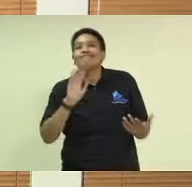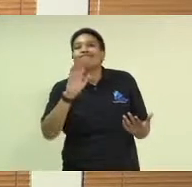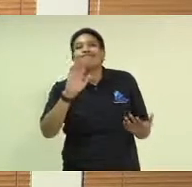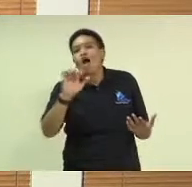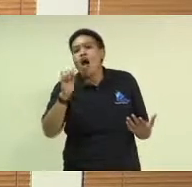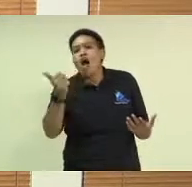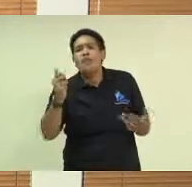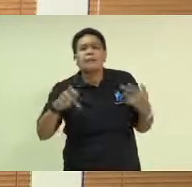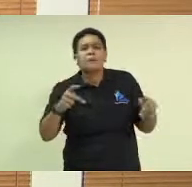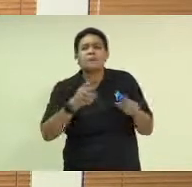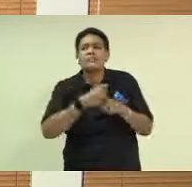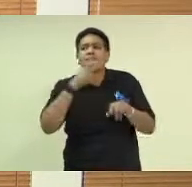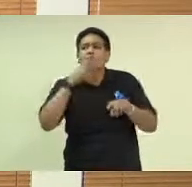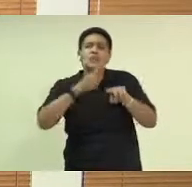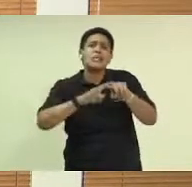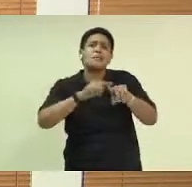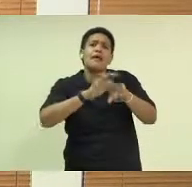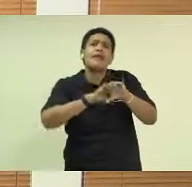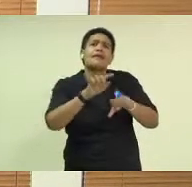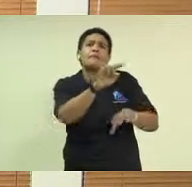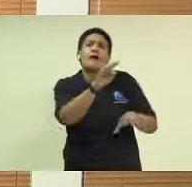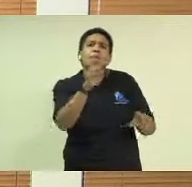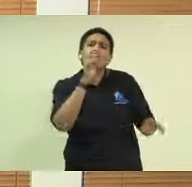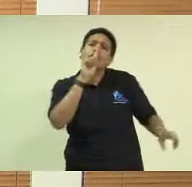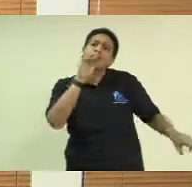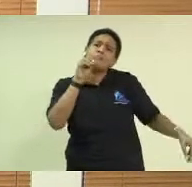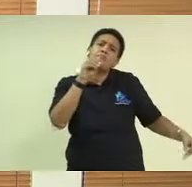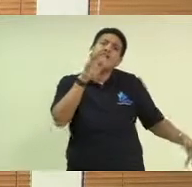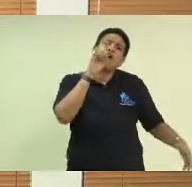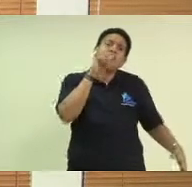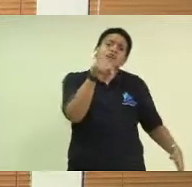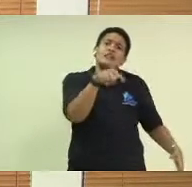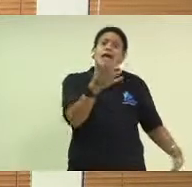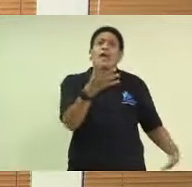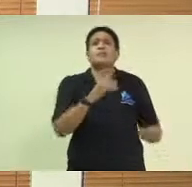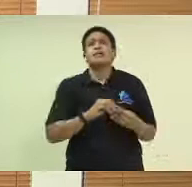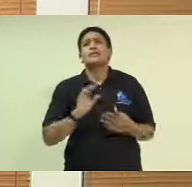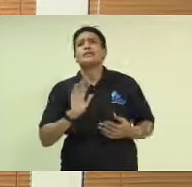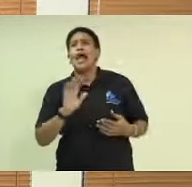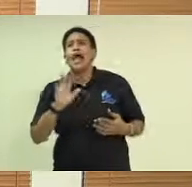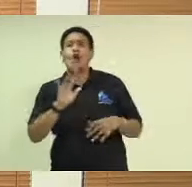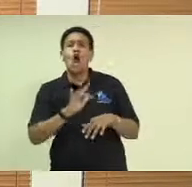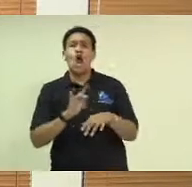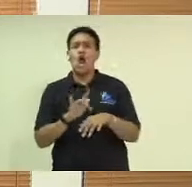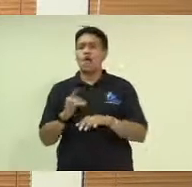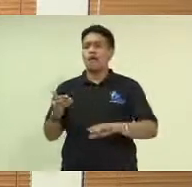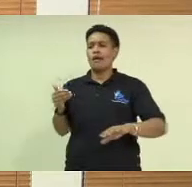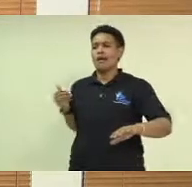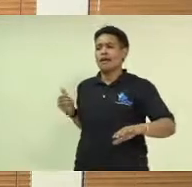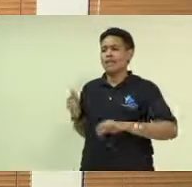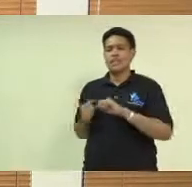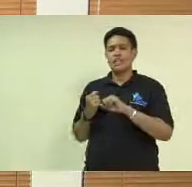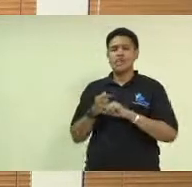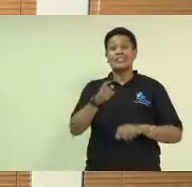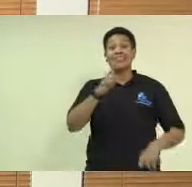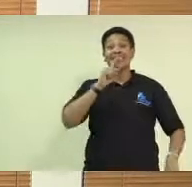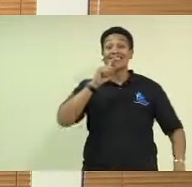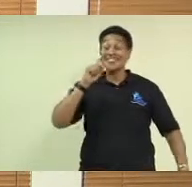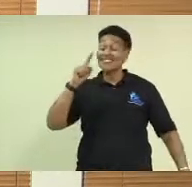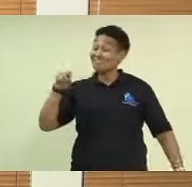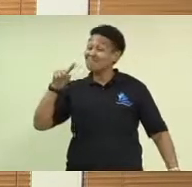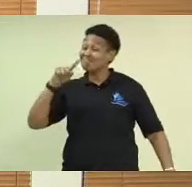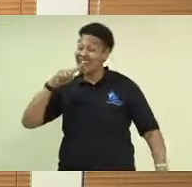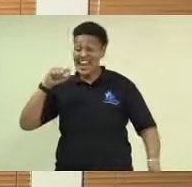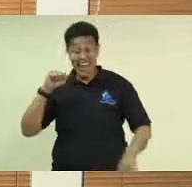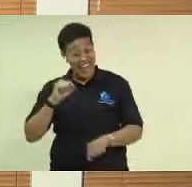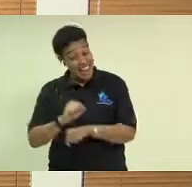others, persons who depend on them, having provided for them in their earlier years. And they literally, and I